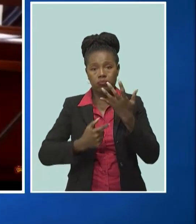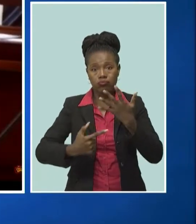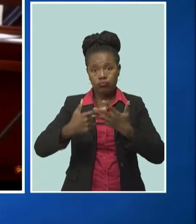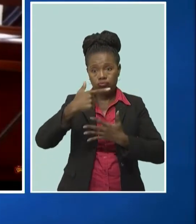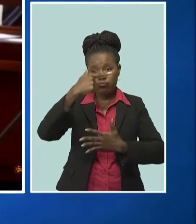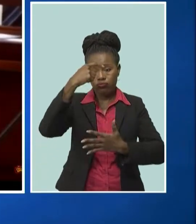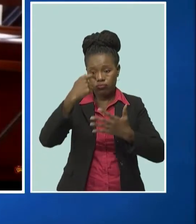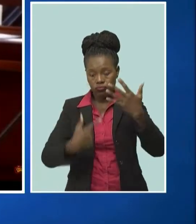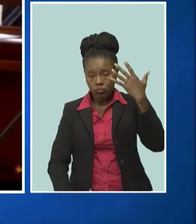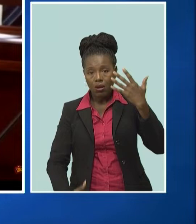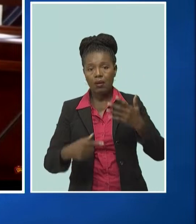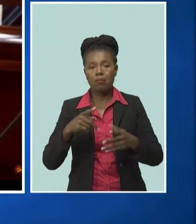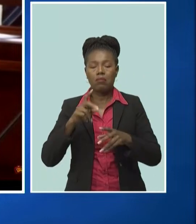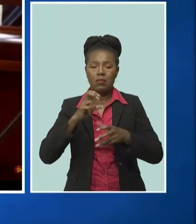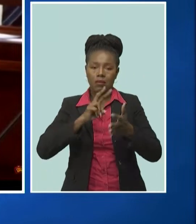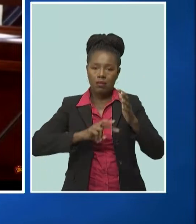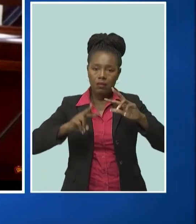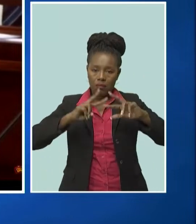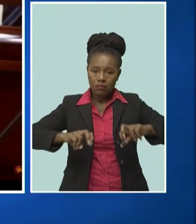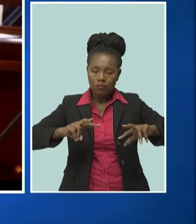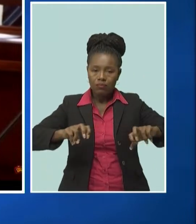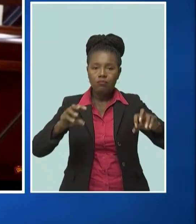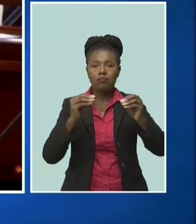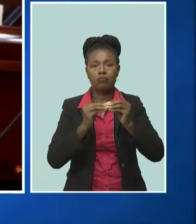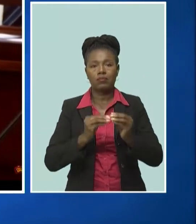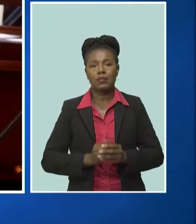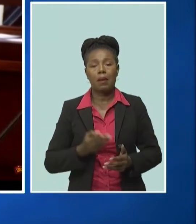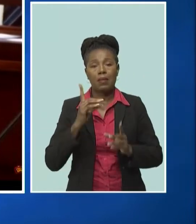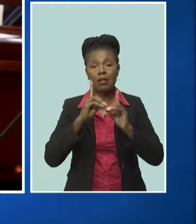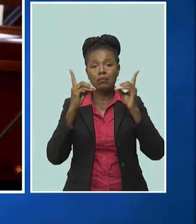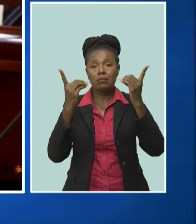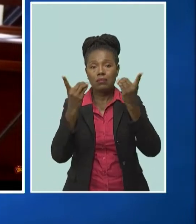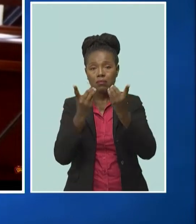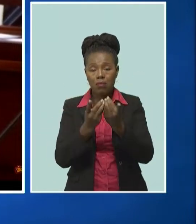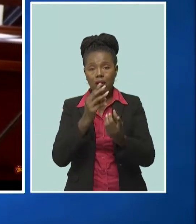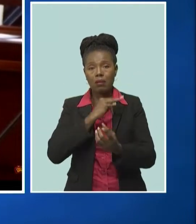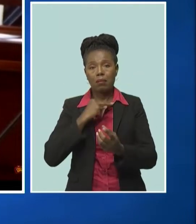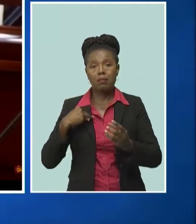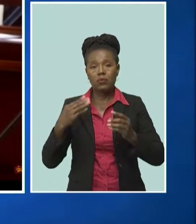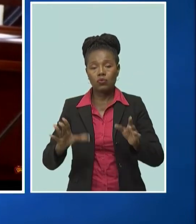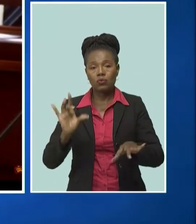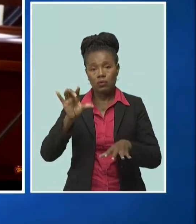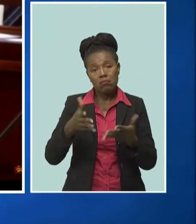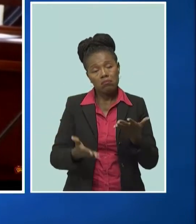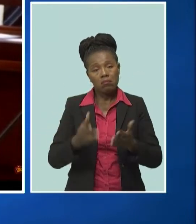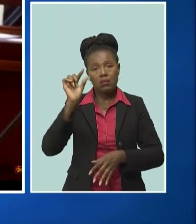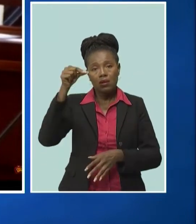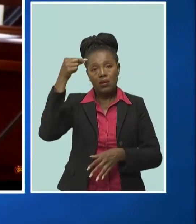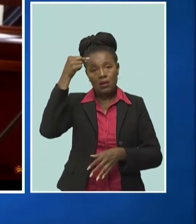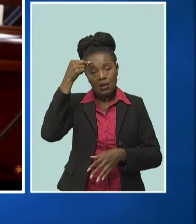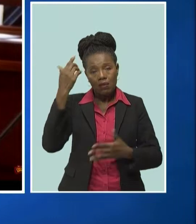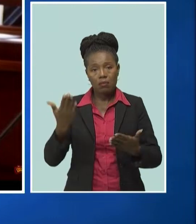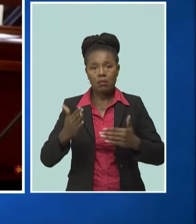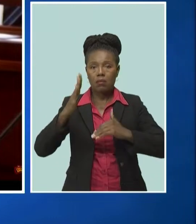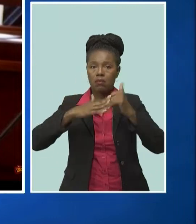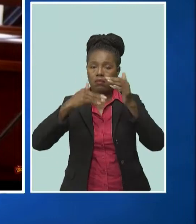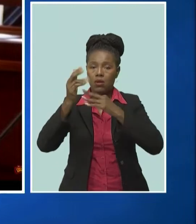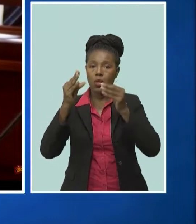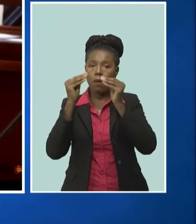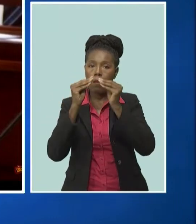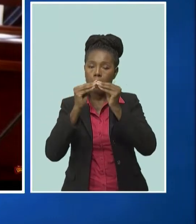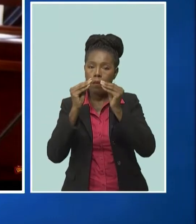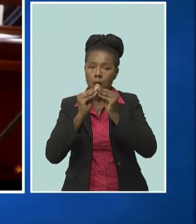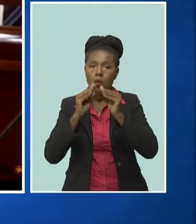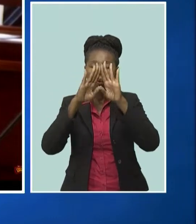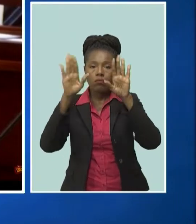think we may have to look at, as a department, a ministry, and possibly a government, building more day nurseries, because there